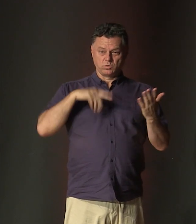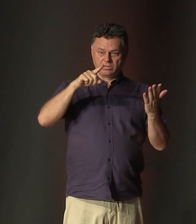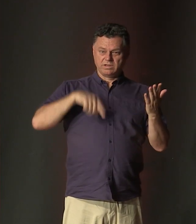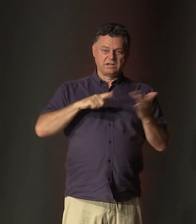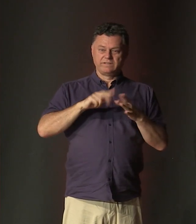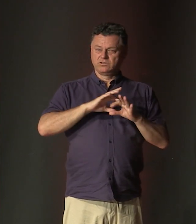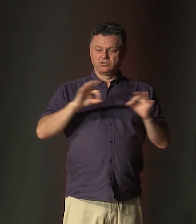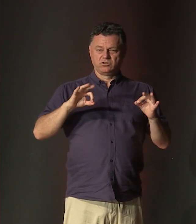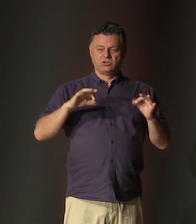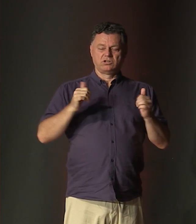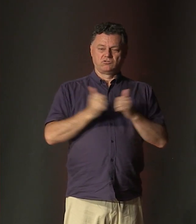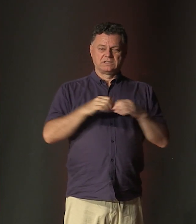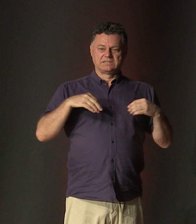service.